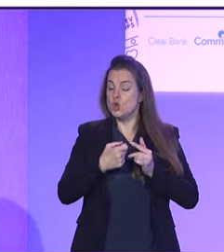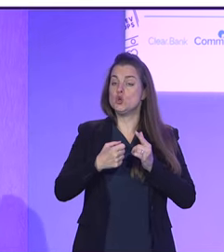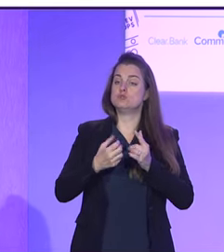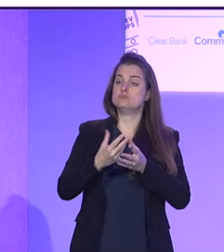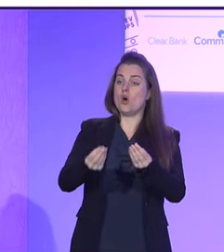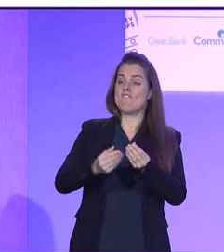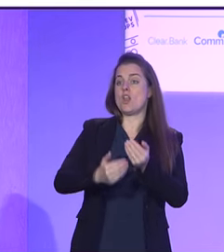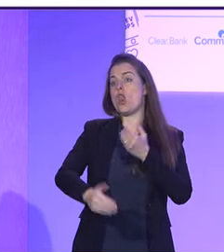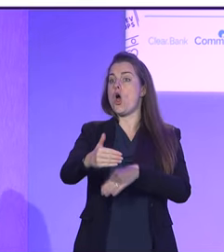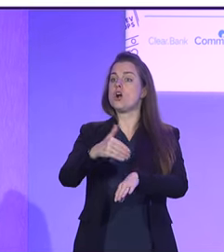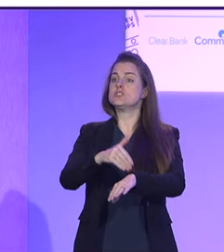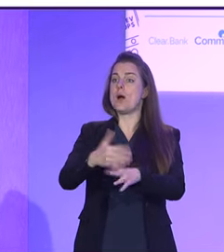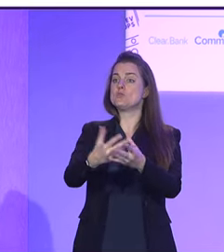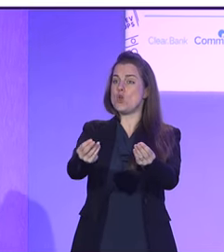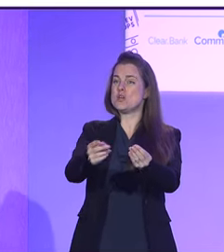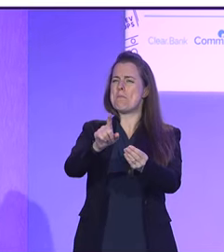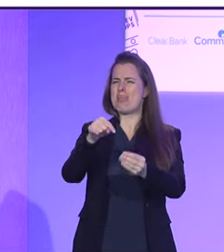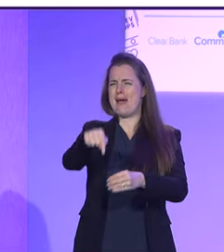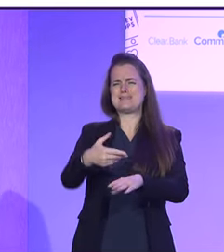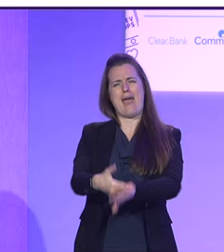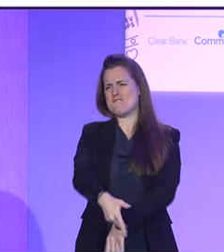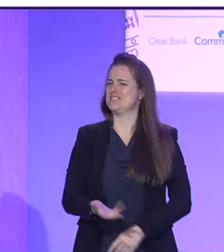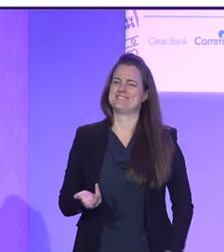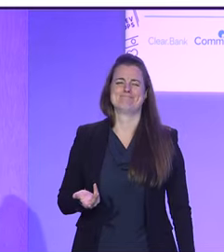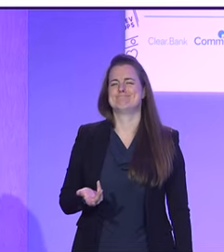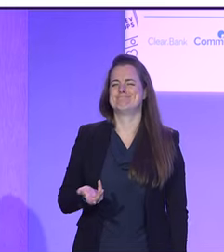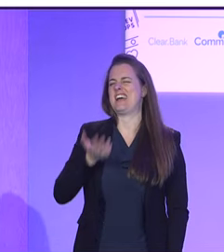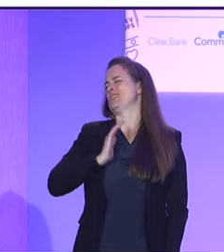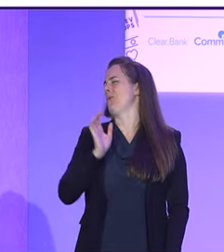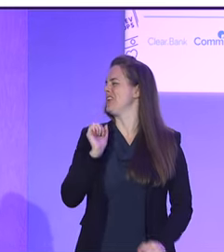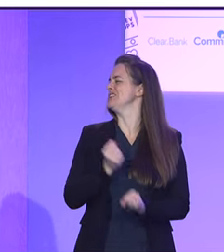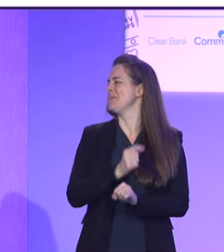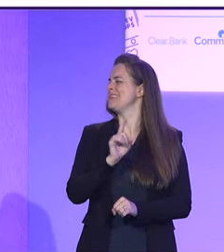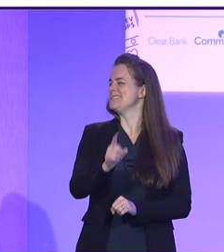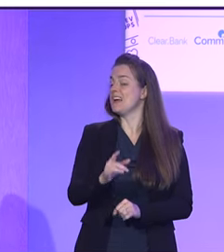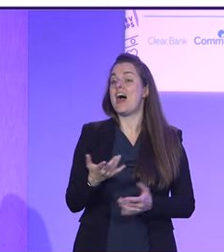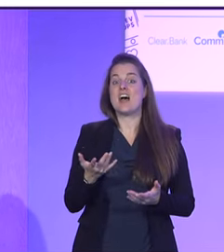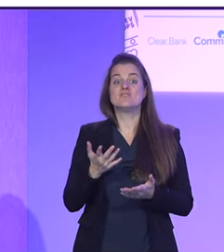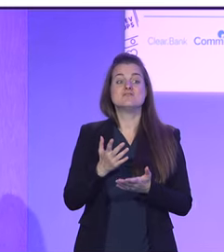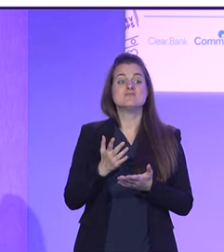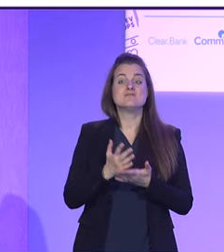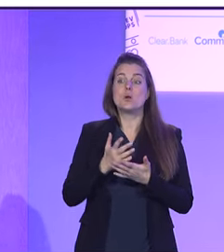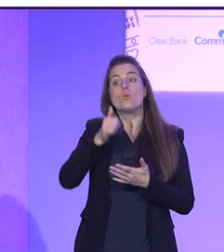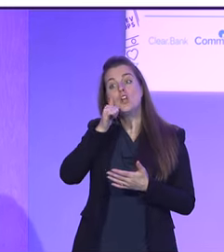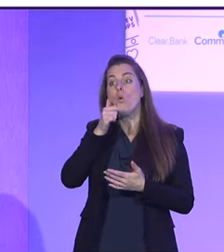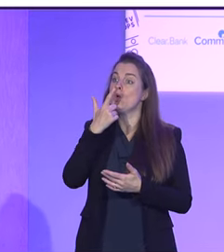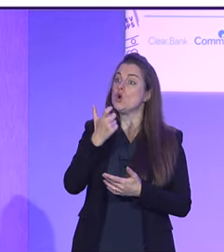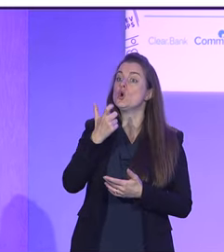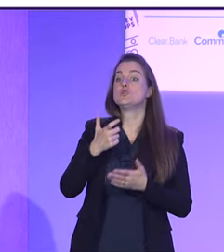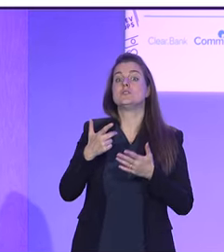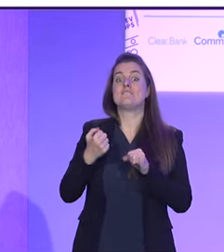takes effort. And kind of like, we don't want to do this, even though this would be like a nice loop that could fix our problems or our problem